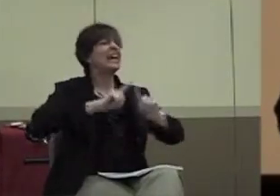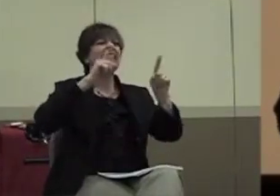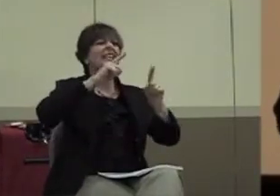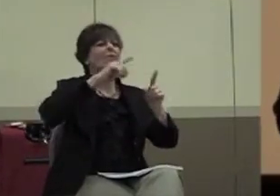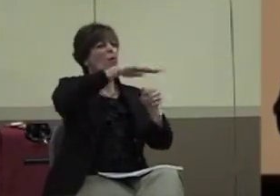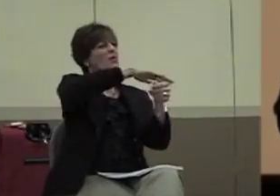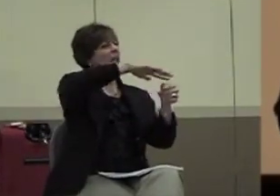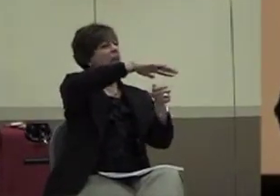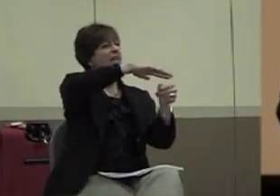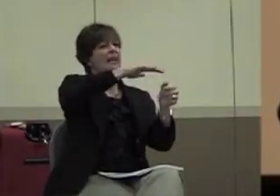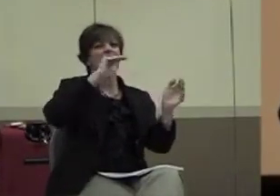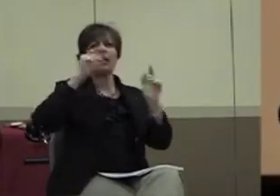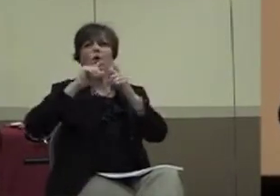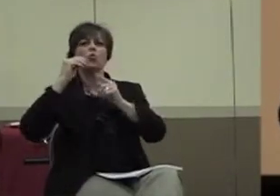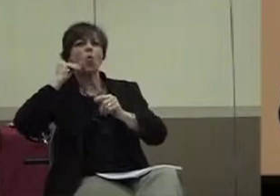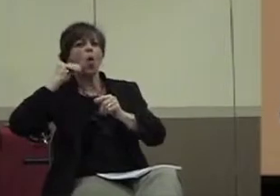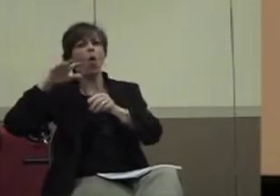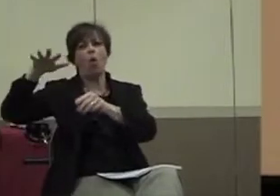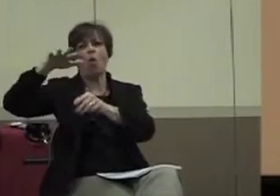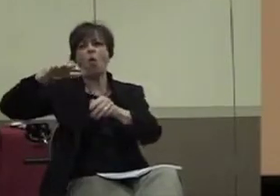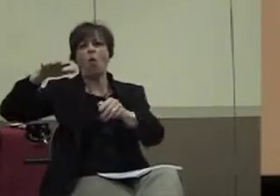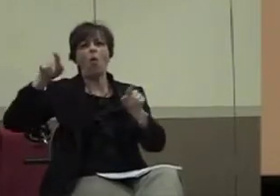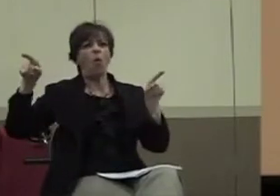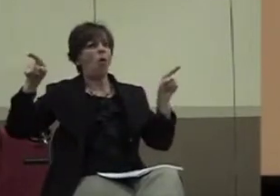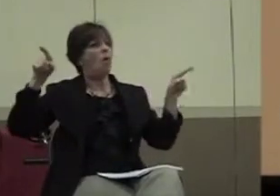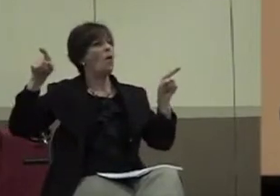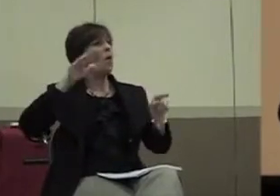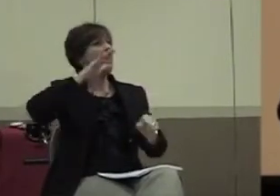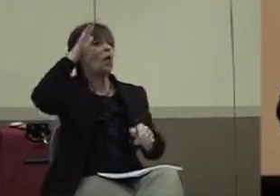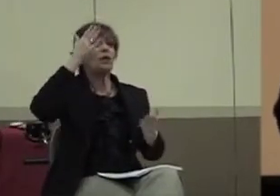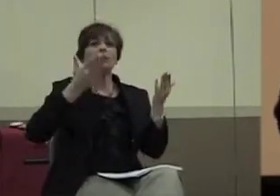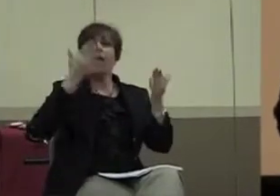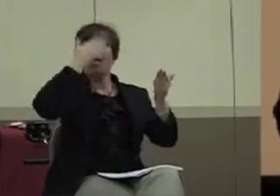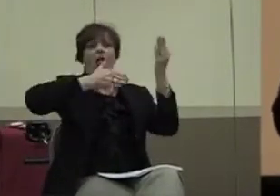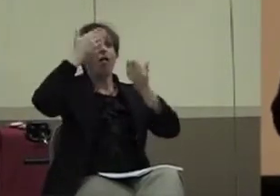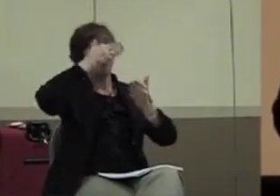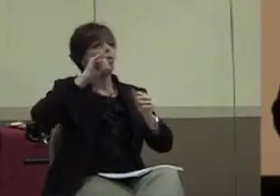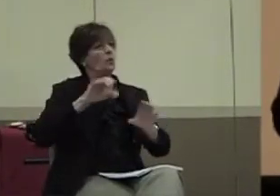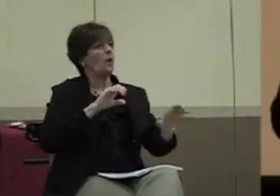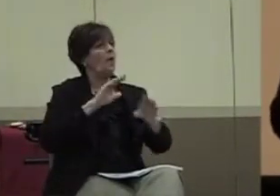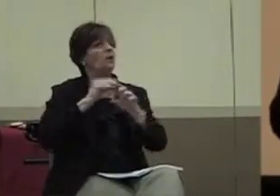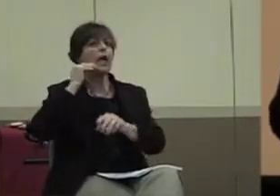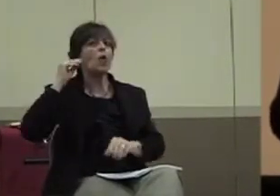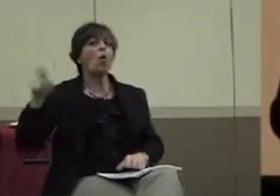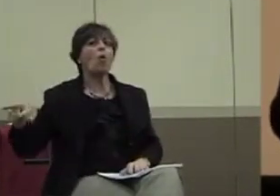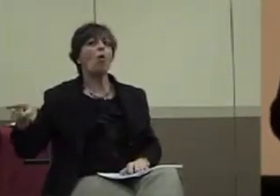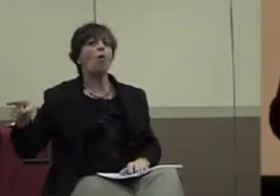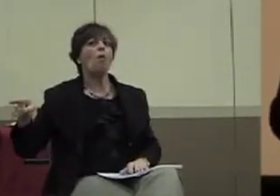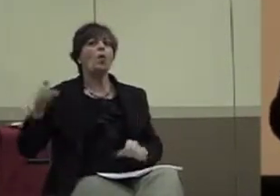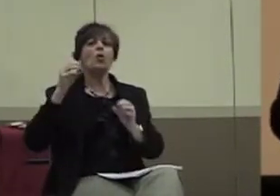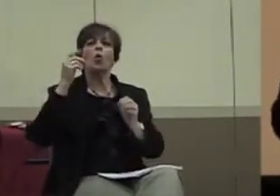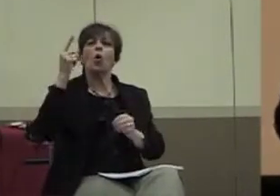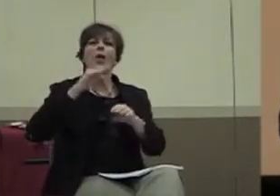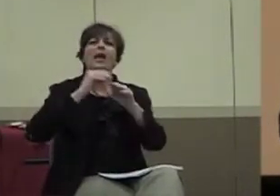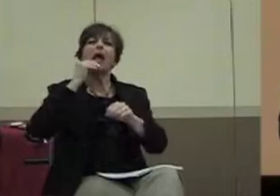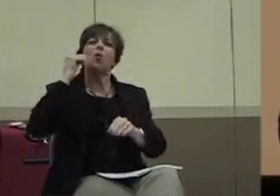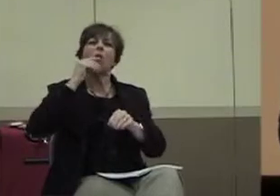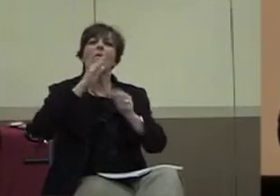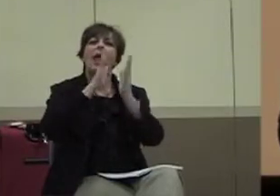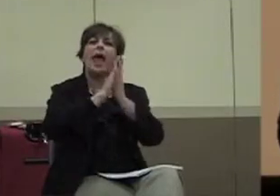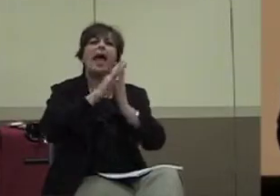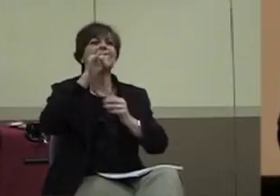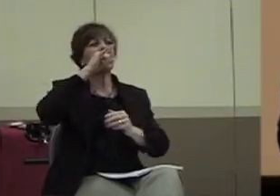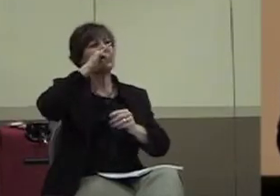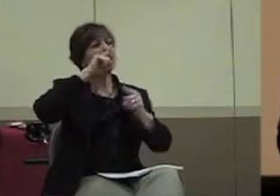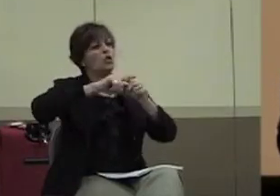than at home. So the parents very well may not see those behaviors at home. No one at home asks a kid to sit on a